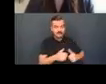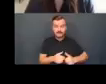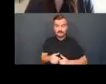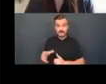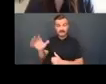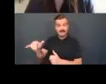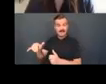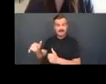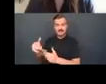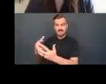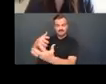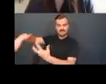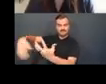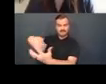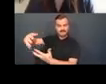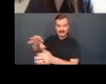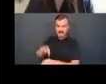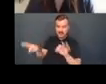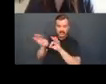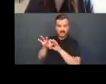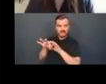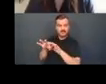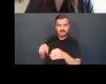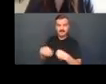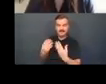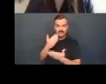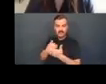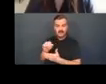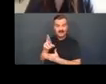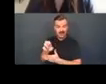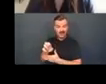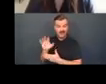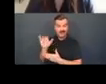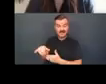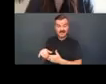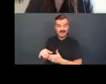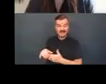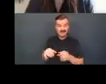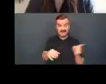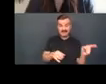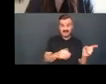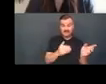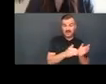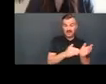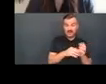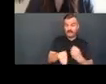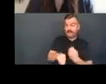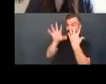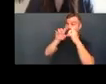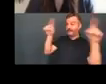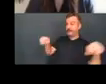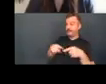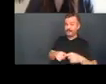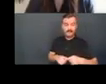effective exchanges integral to the delivery of care are neither eliminated nor fulfilled by the virtual physician, but instead